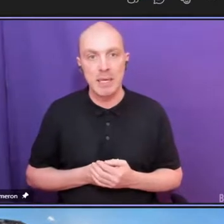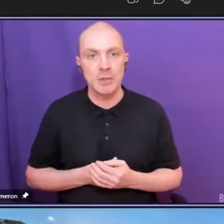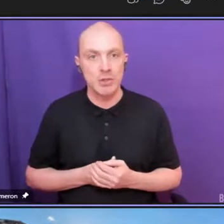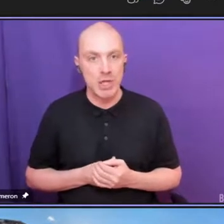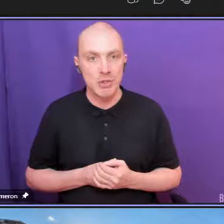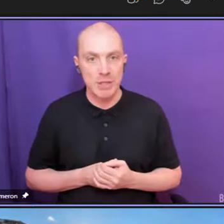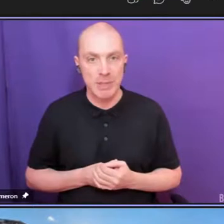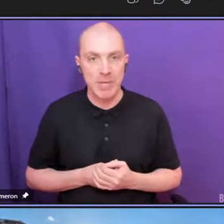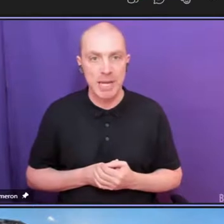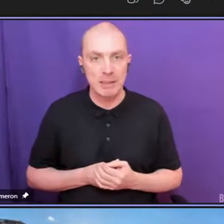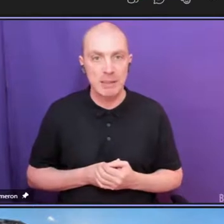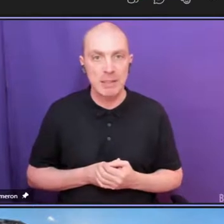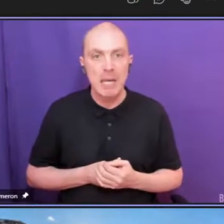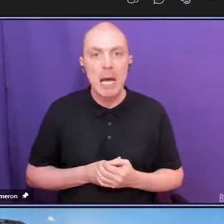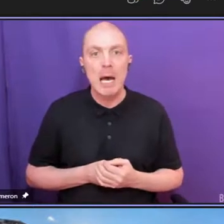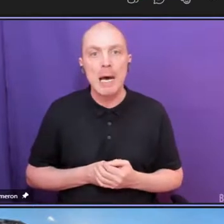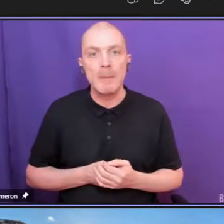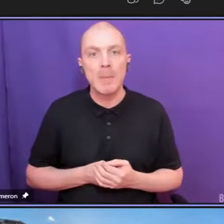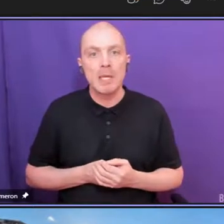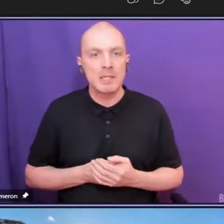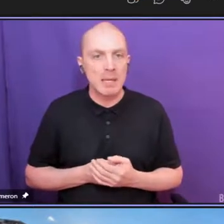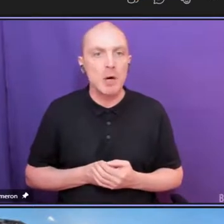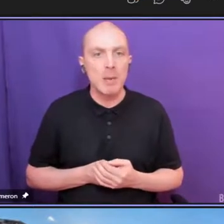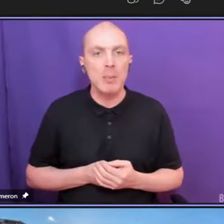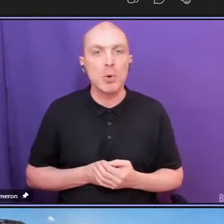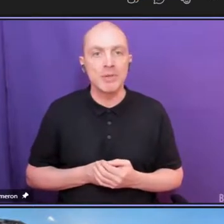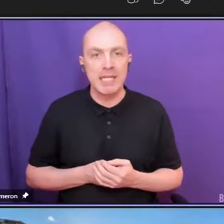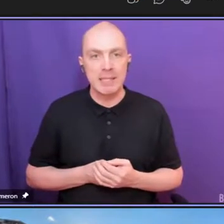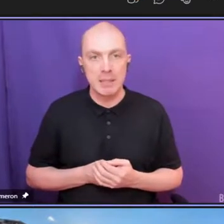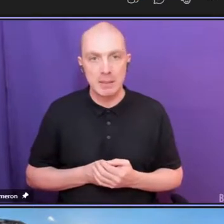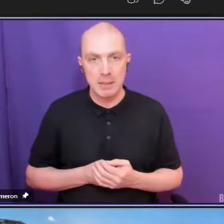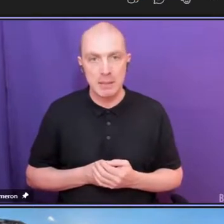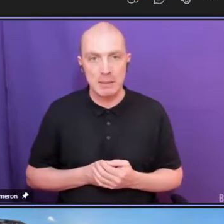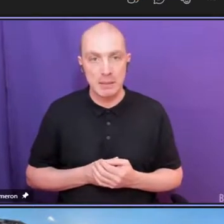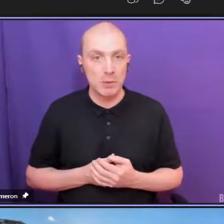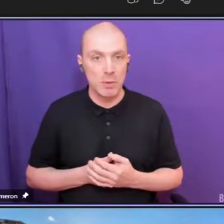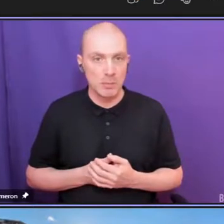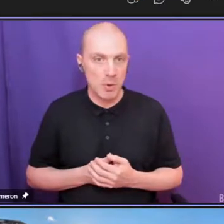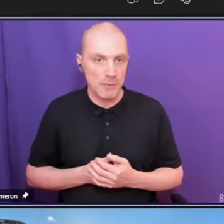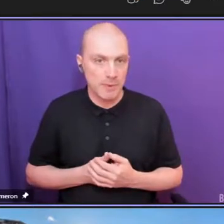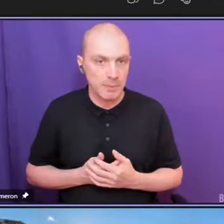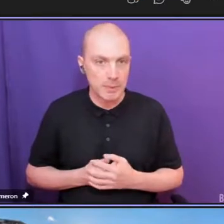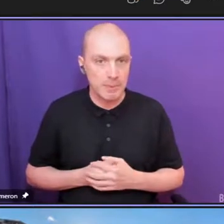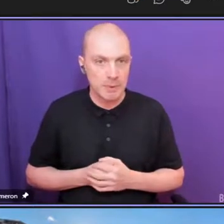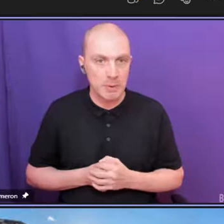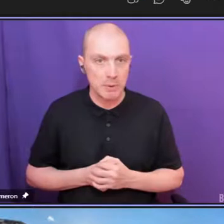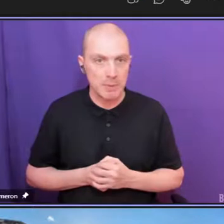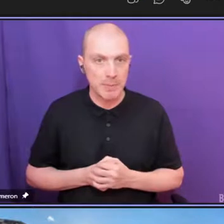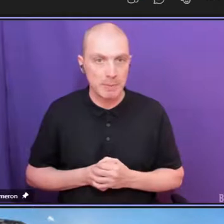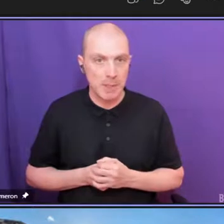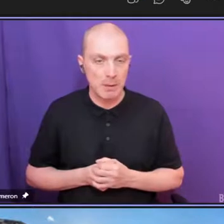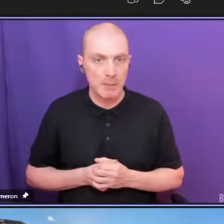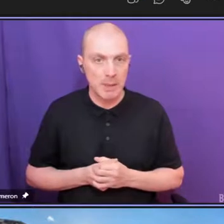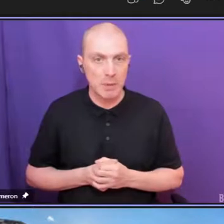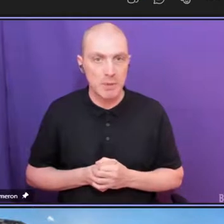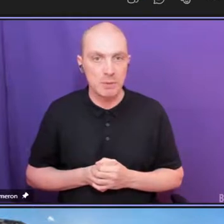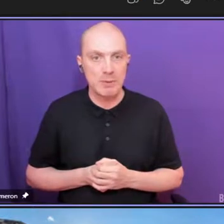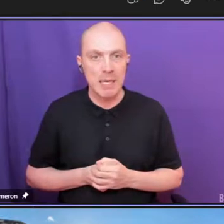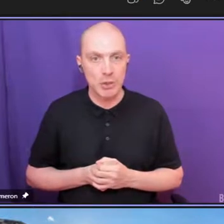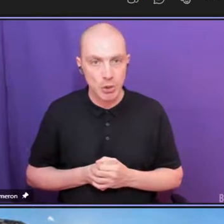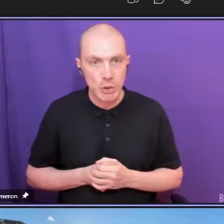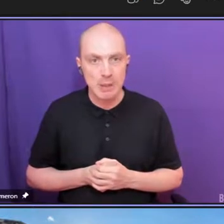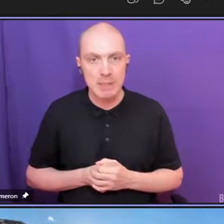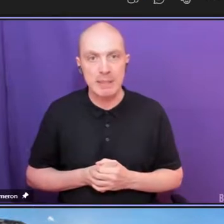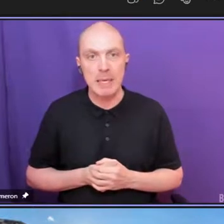COVID-linked changes to practice, so a little bit more data to, you know, offer the